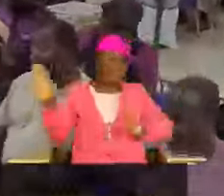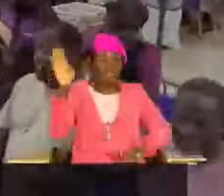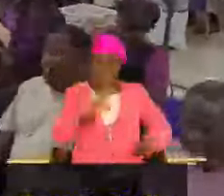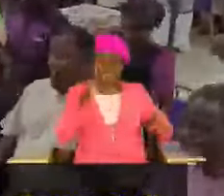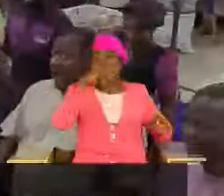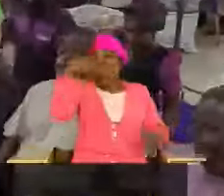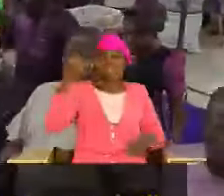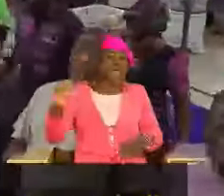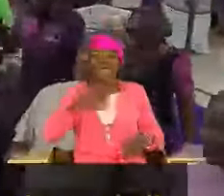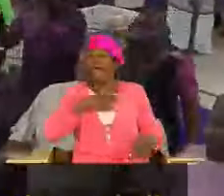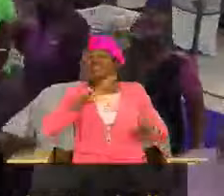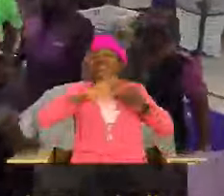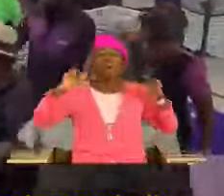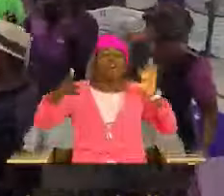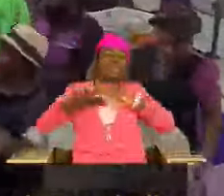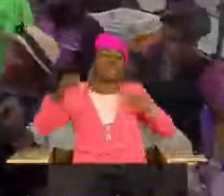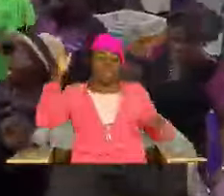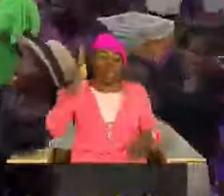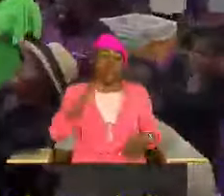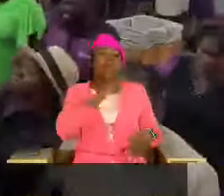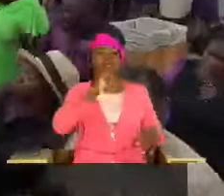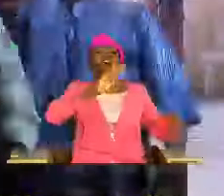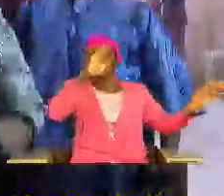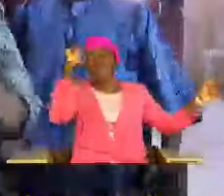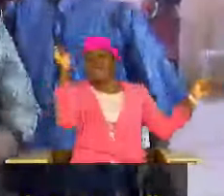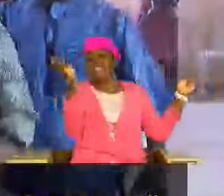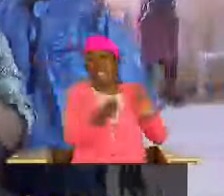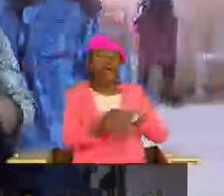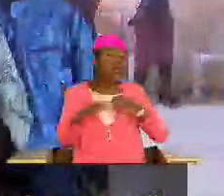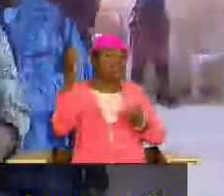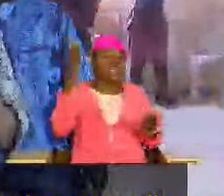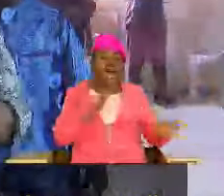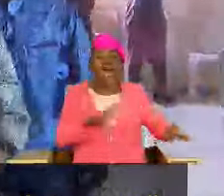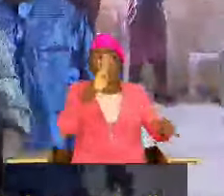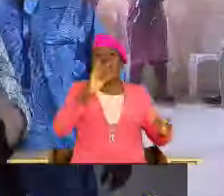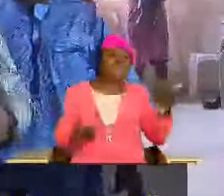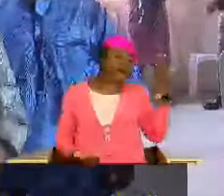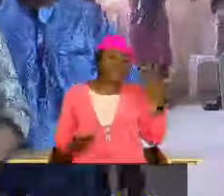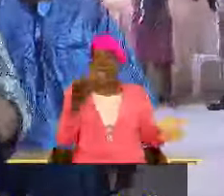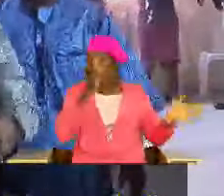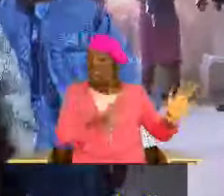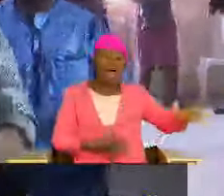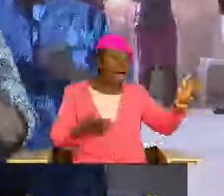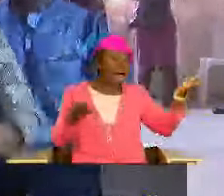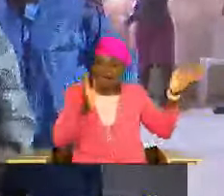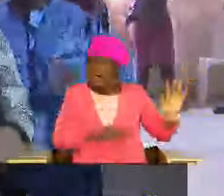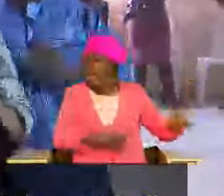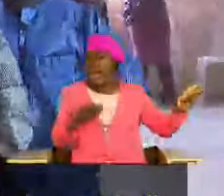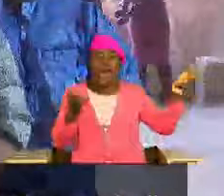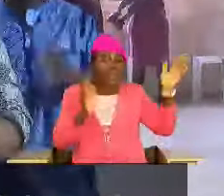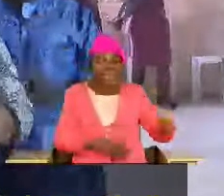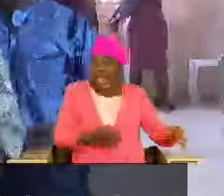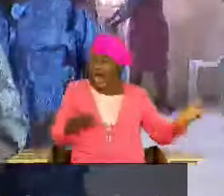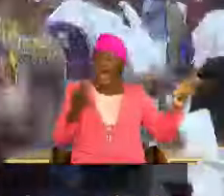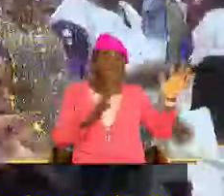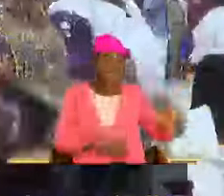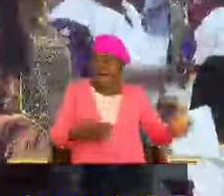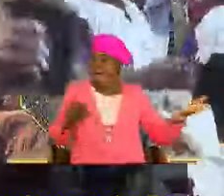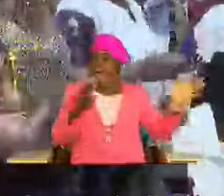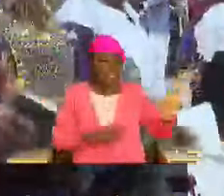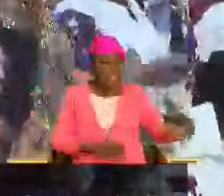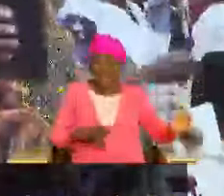strength battles saying my story will not be changed die